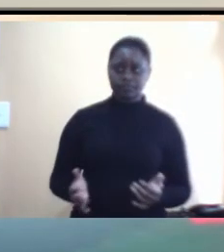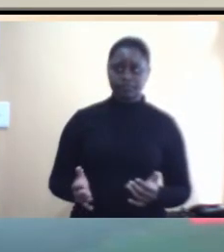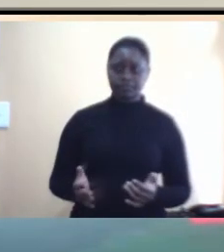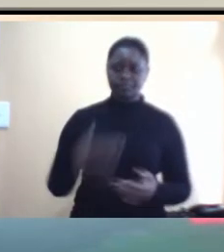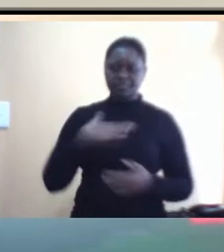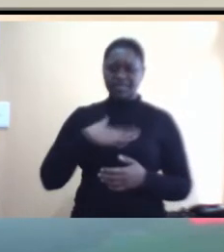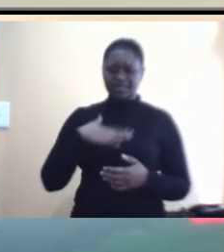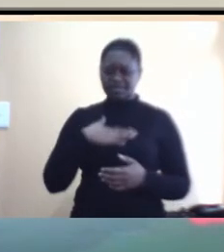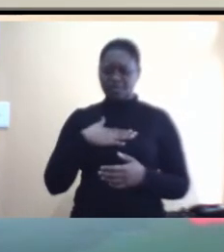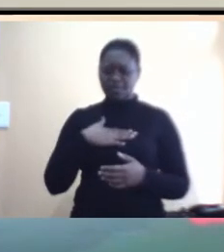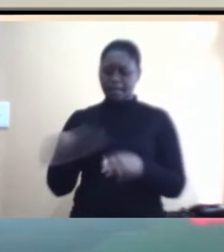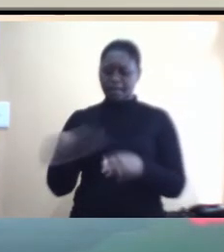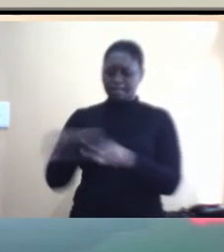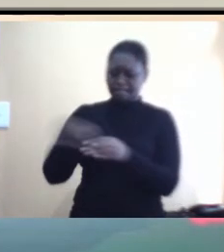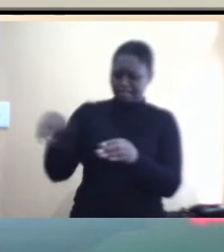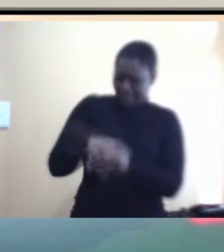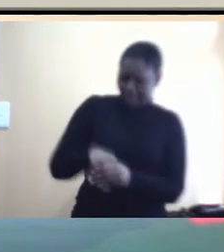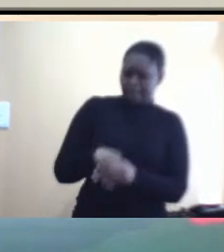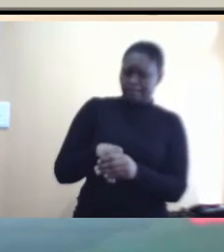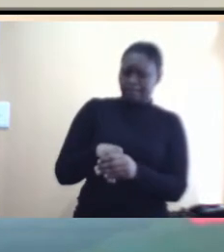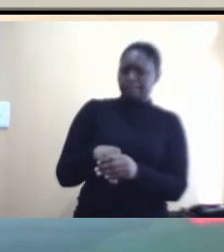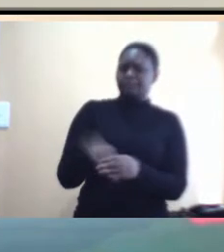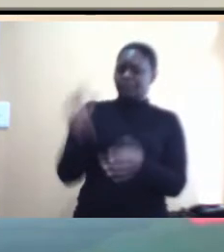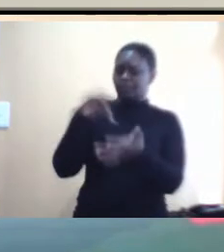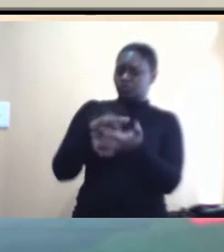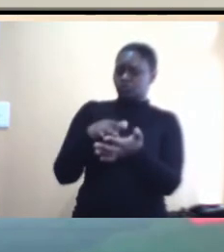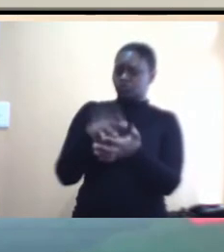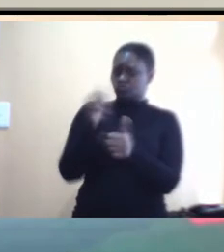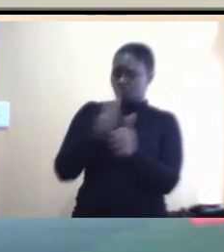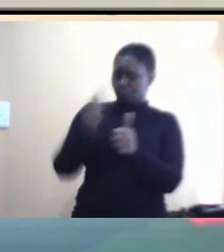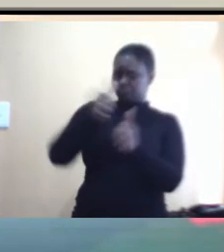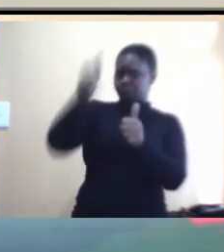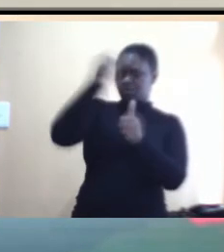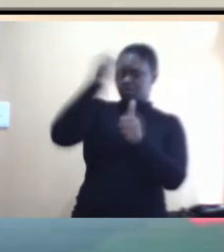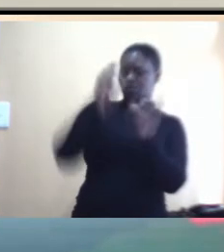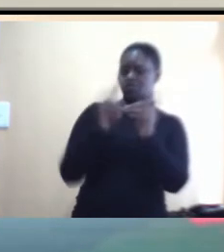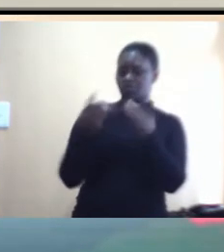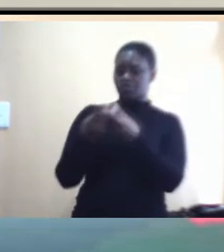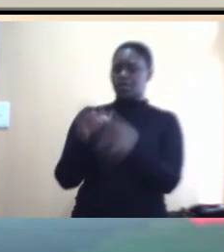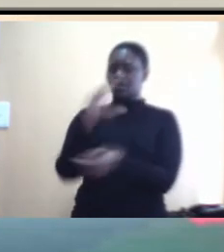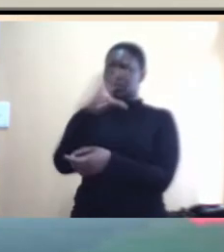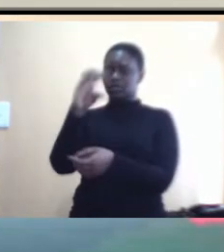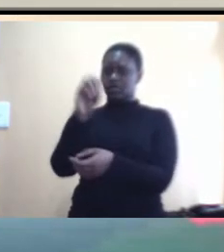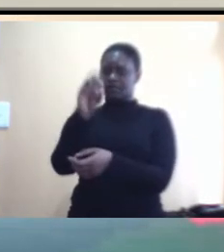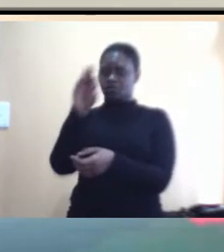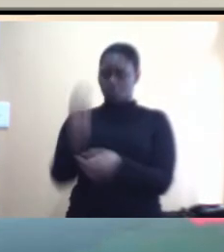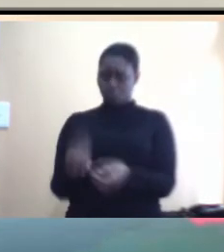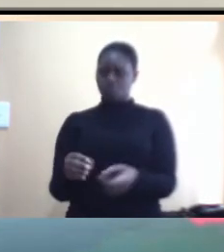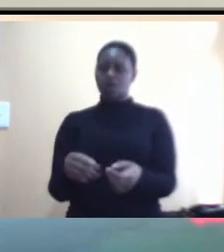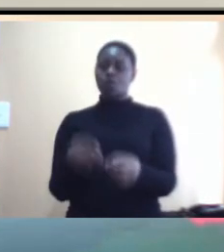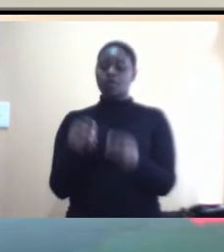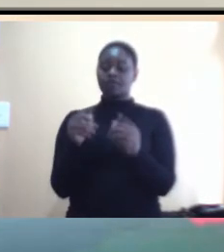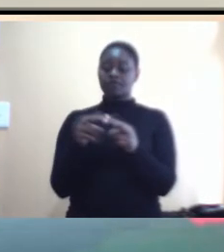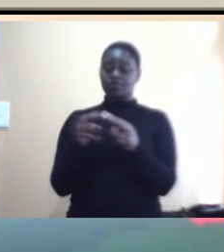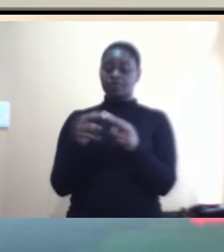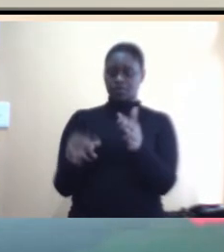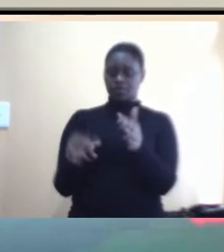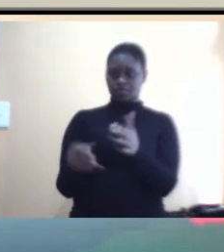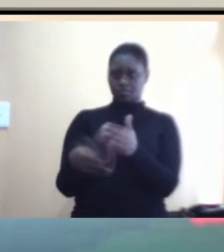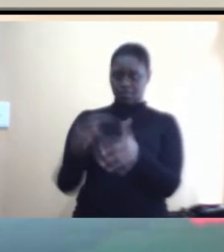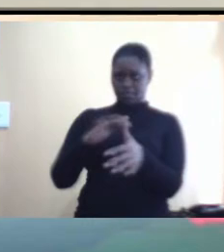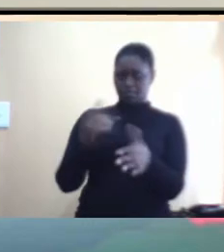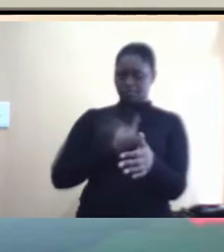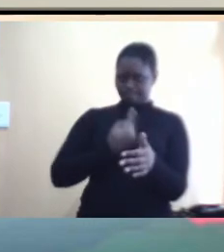filling the position of the head of department and that of the CFO was my priority in order to